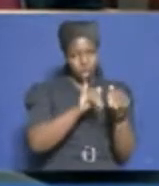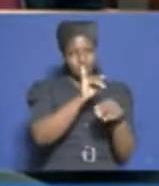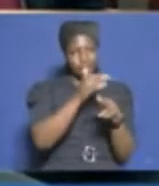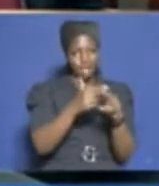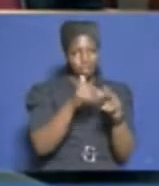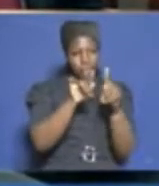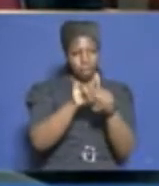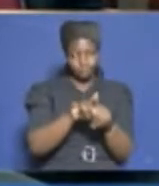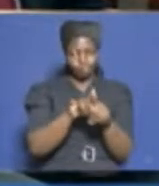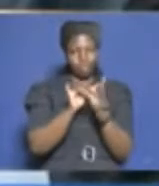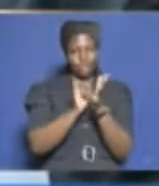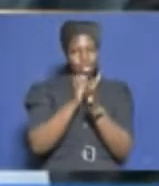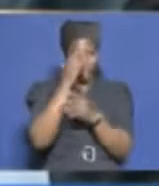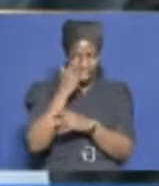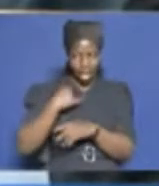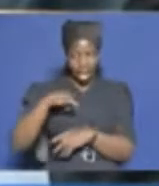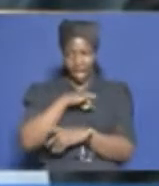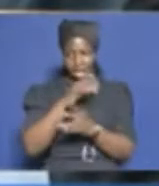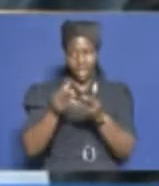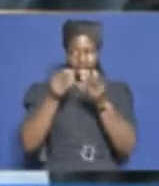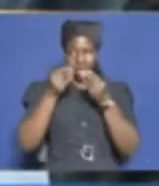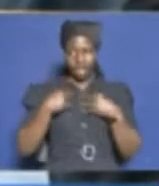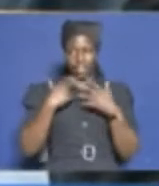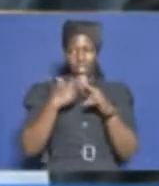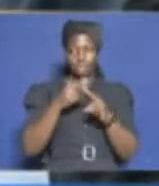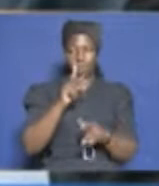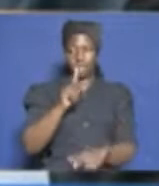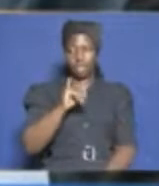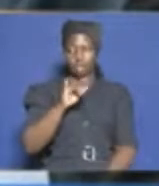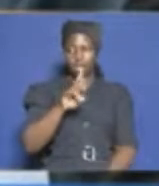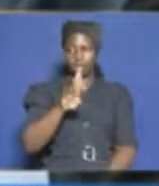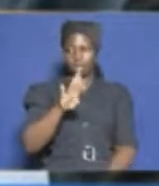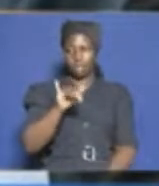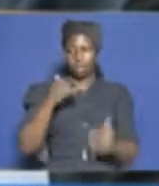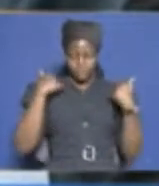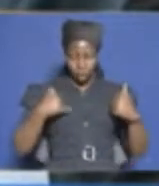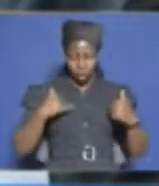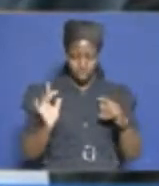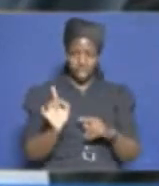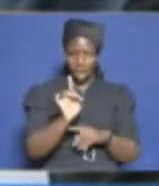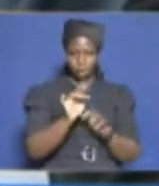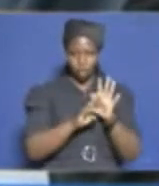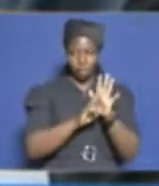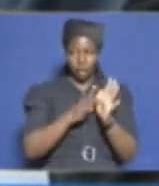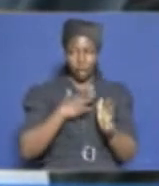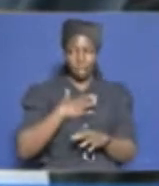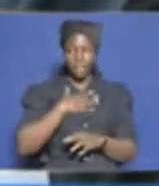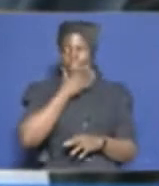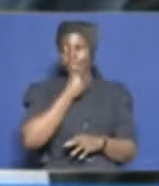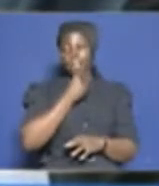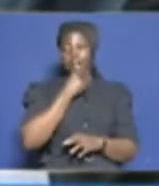Kirubi. I'm here on behalf of my dad to read his tribute. To my brother